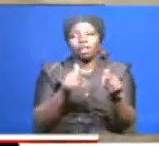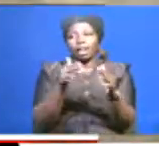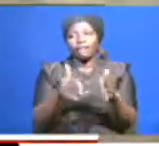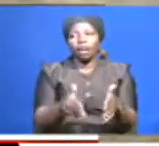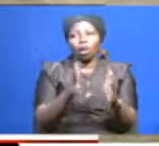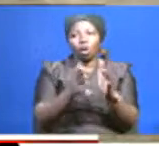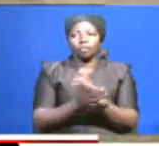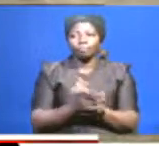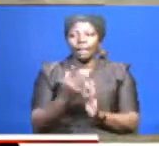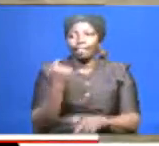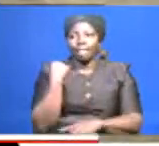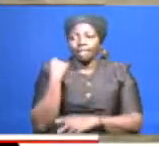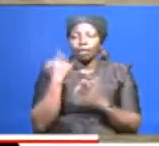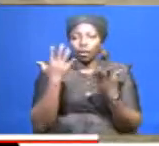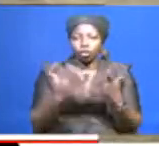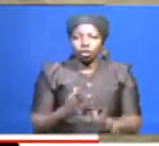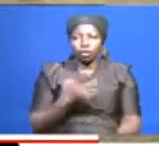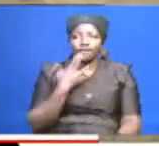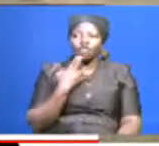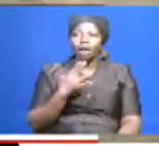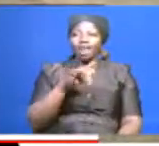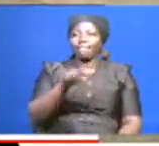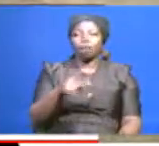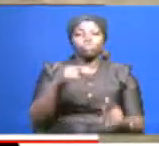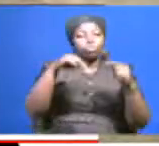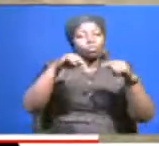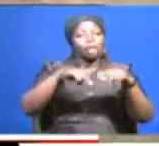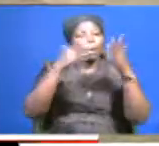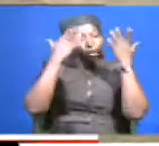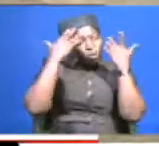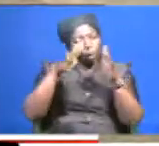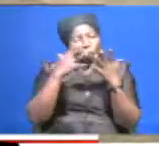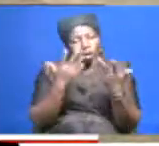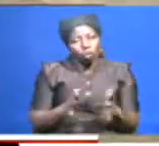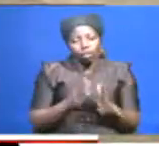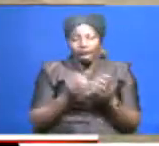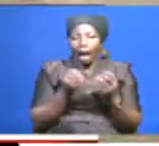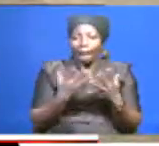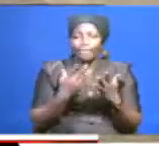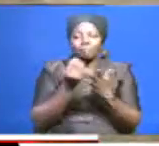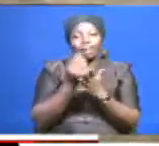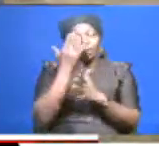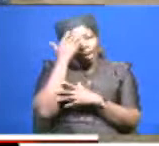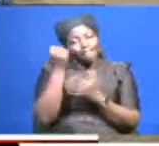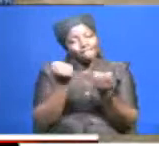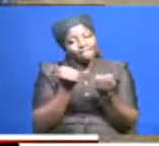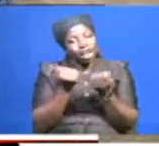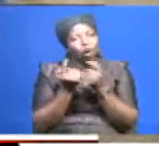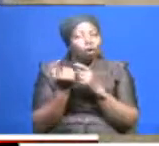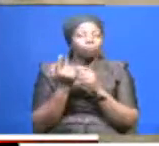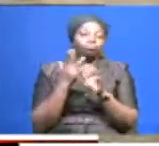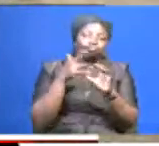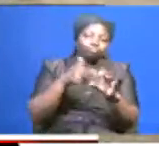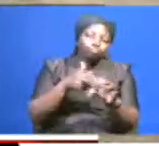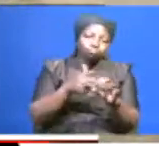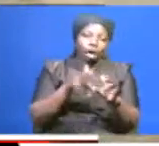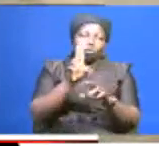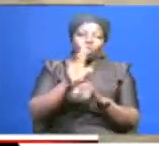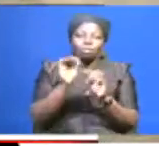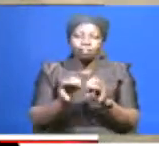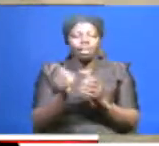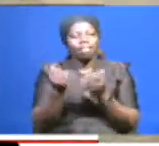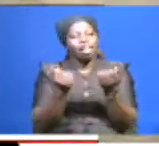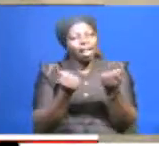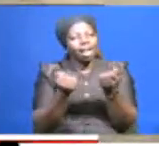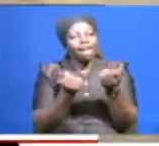tulipoteza 1400. Sasa leo hatujui tutapoteza nini. Juu sasa magari yakunywa diesel, magari yabebi abiria. Hivi sasa